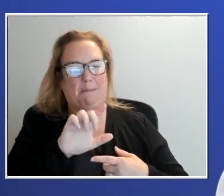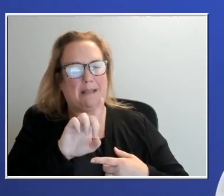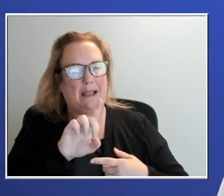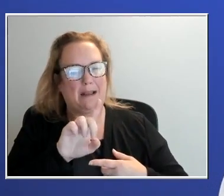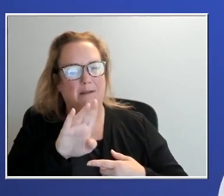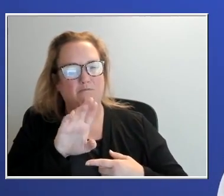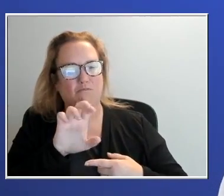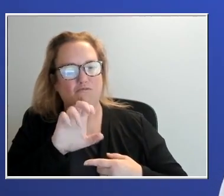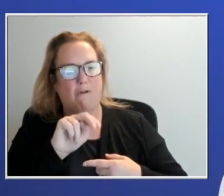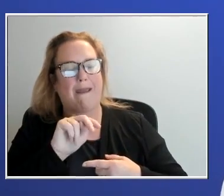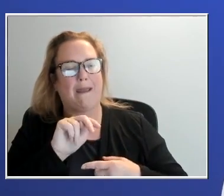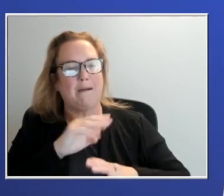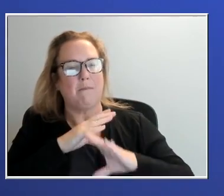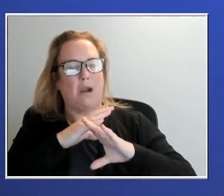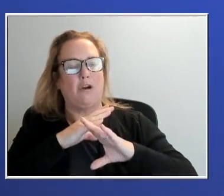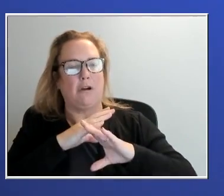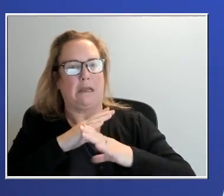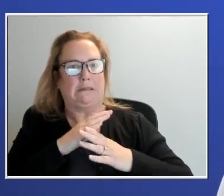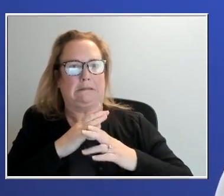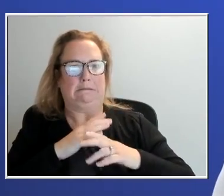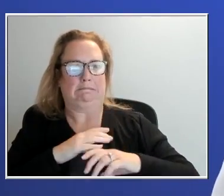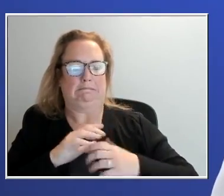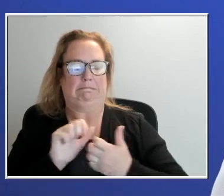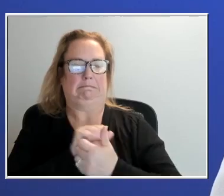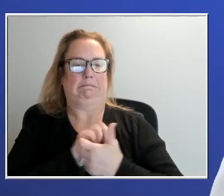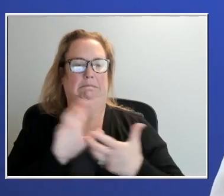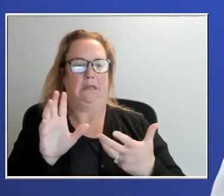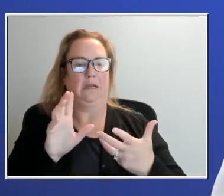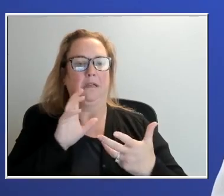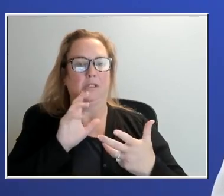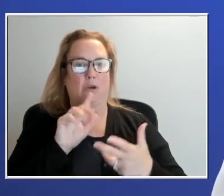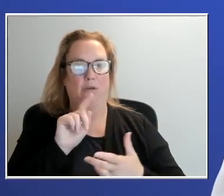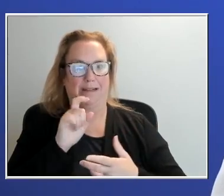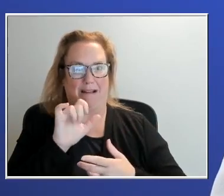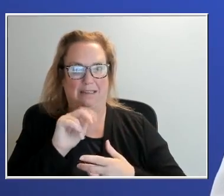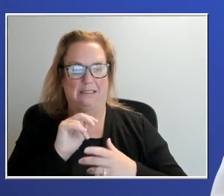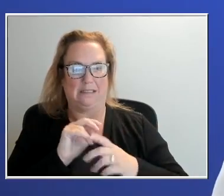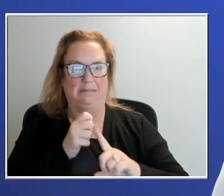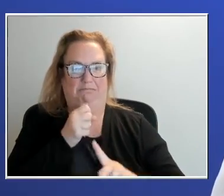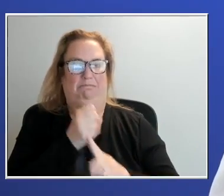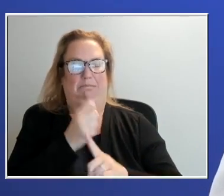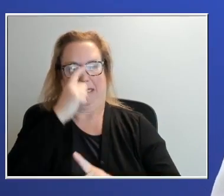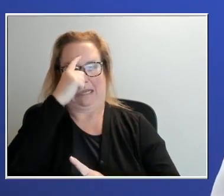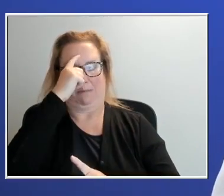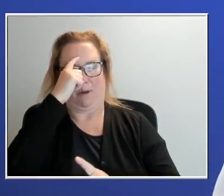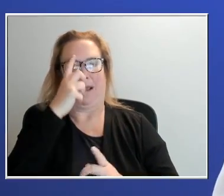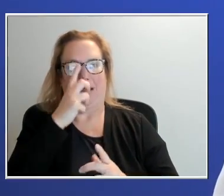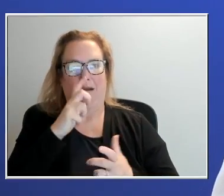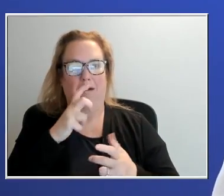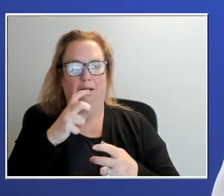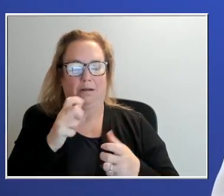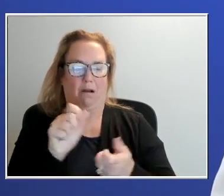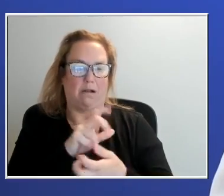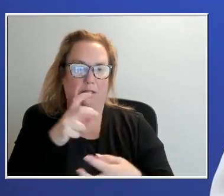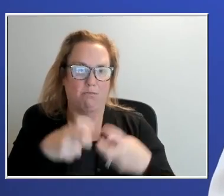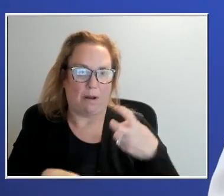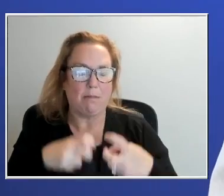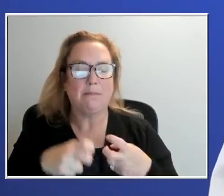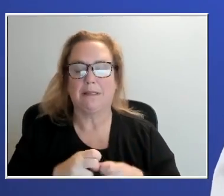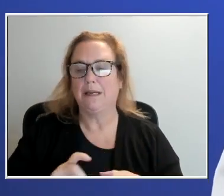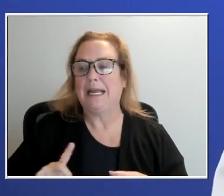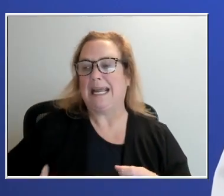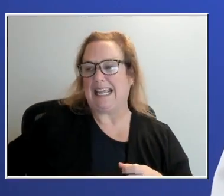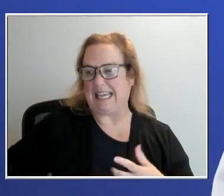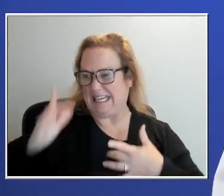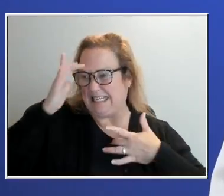some of these toxins in the blood can actually move on into the brain and cause some problems there. In addition, people with kidney disease also have other